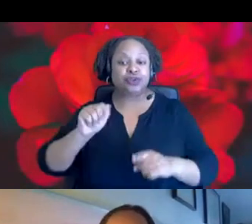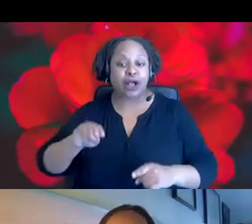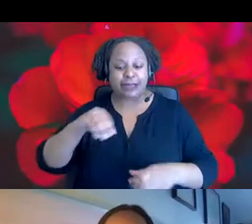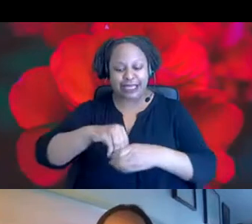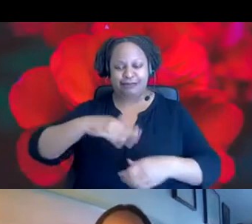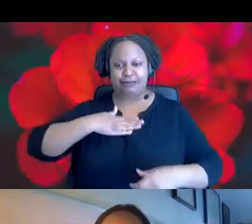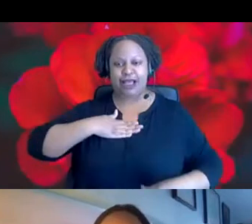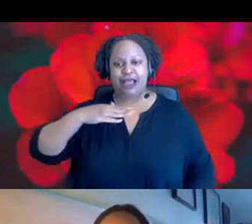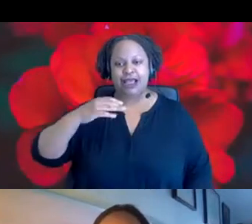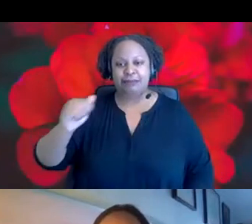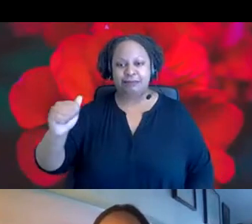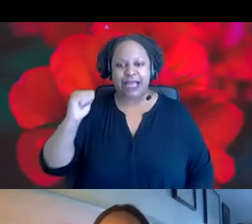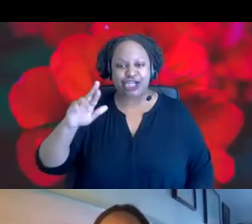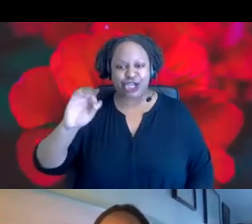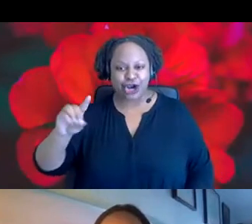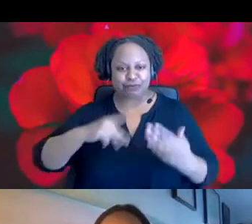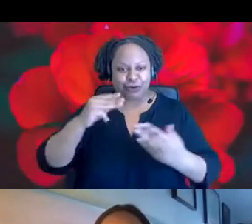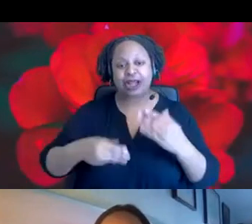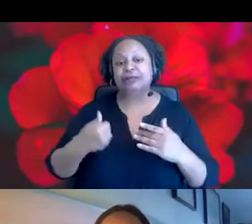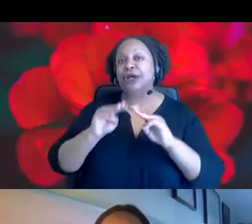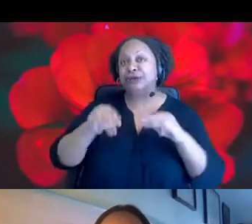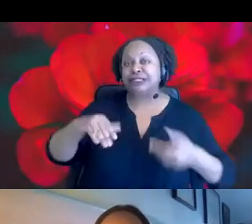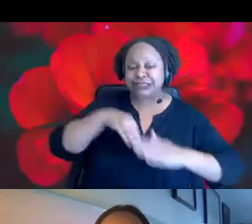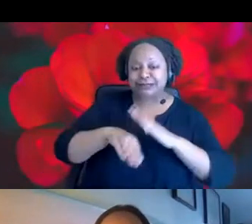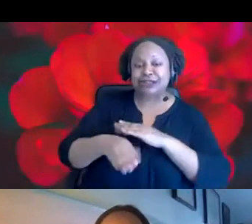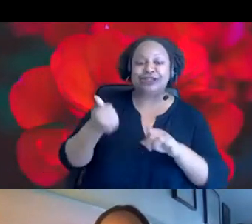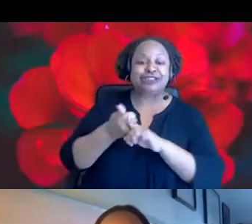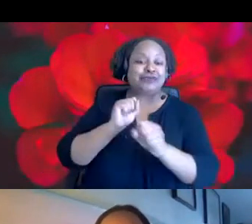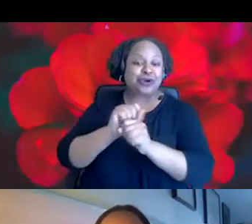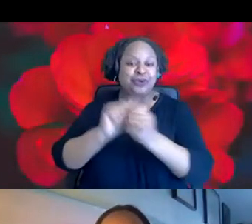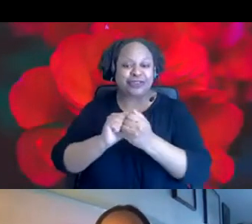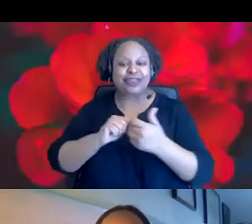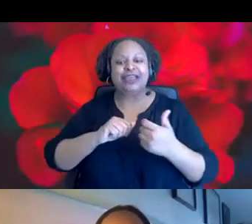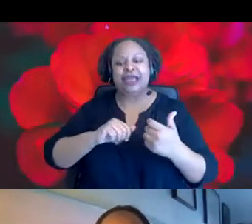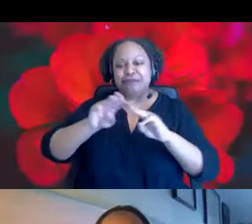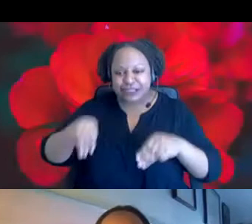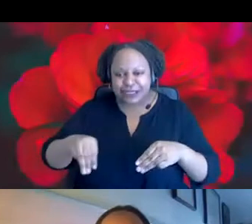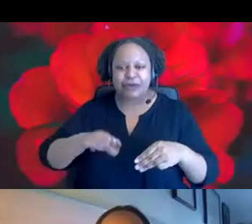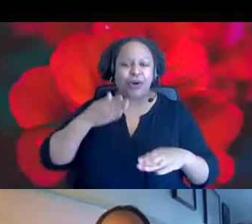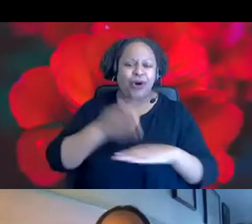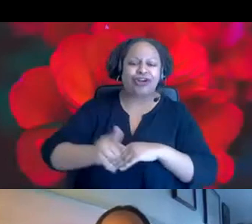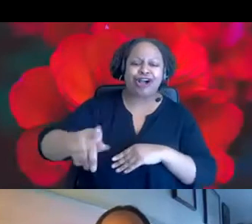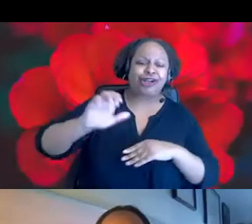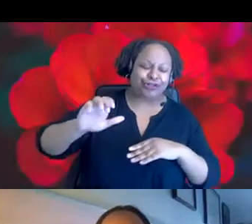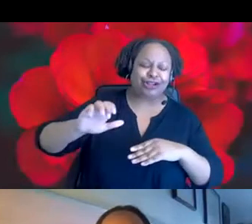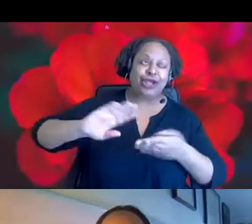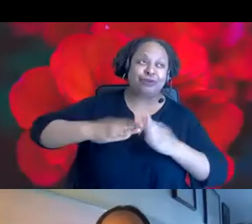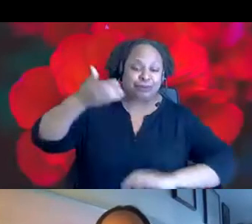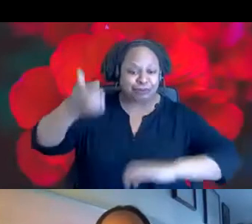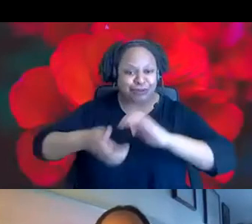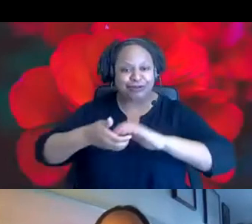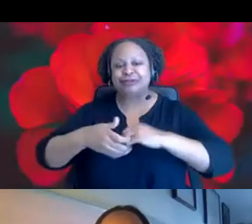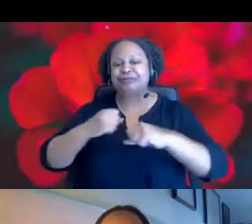works across the museum and with over 100 community partners to break down barriers to access and co-create inclusive